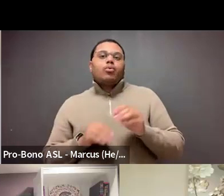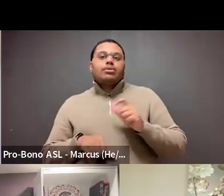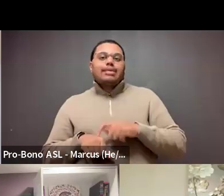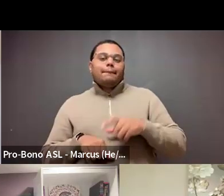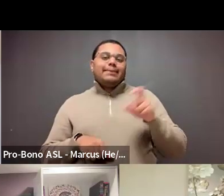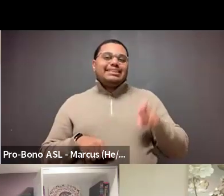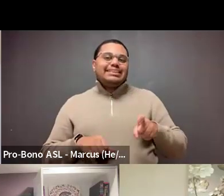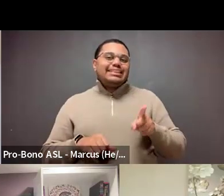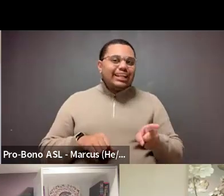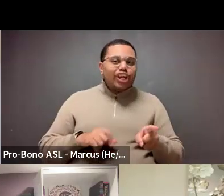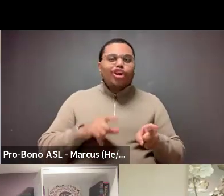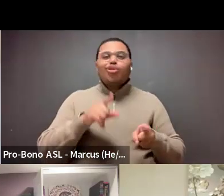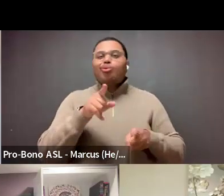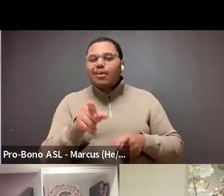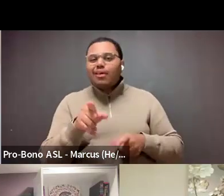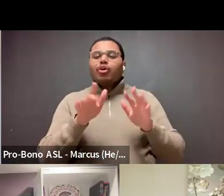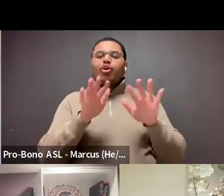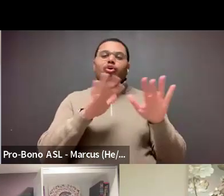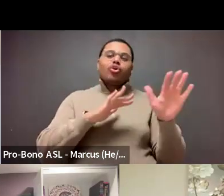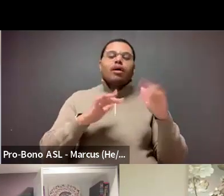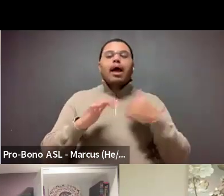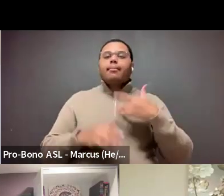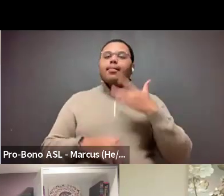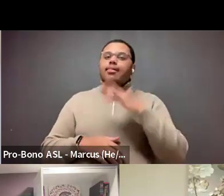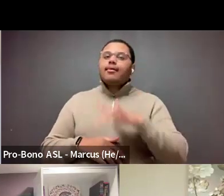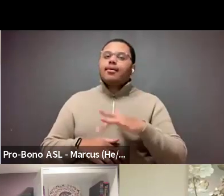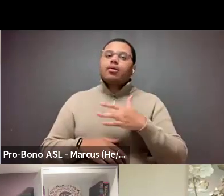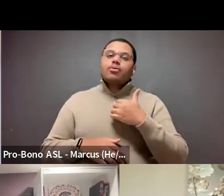build that in. You know, I'm lucky enough to have